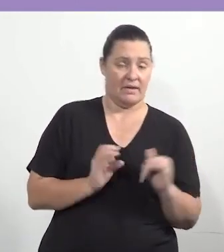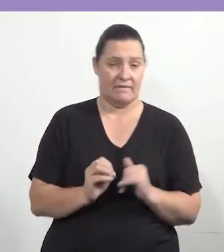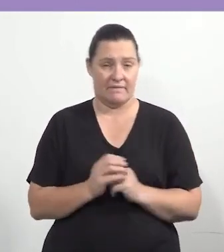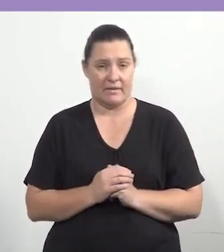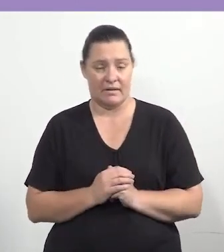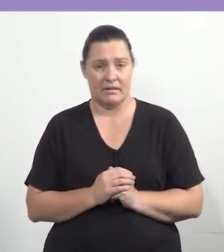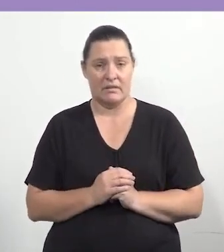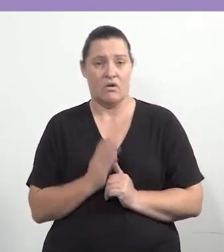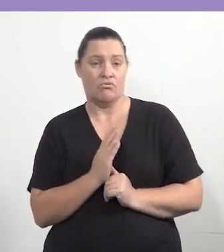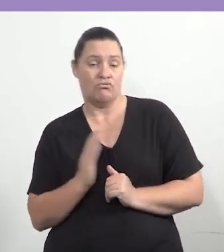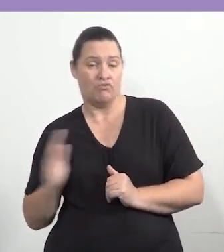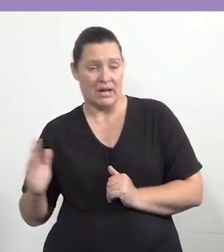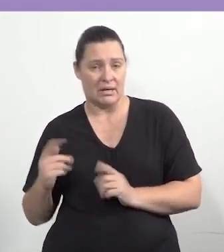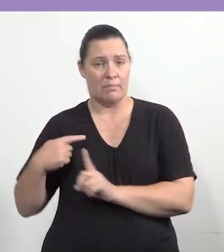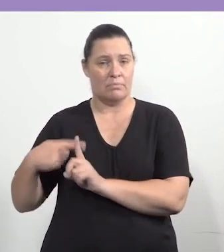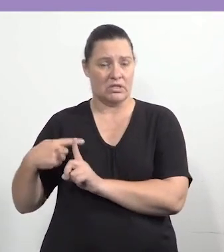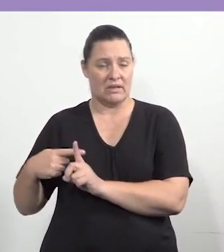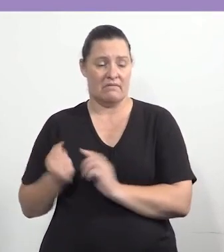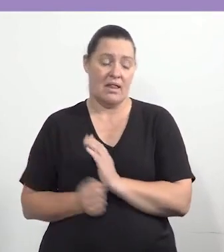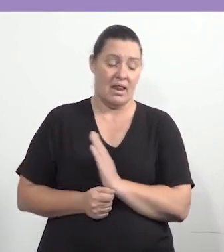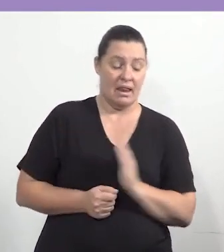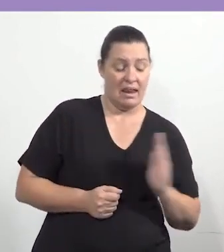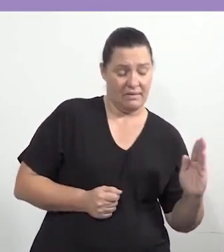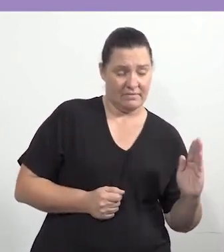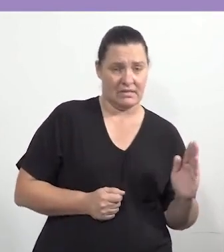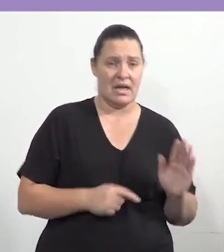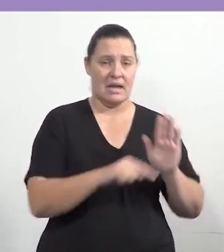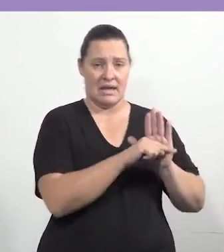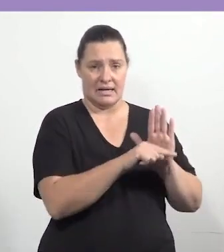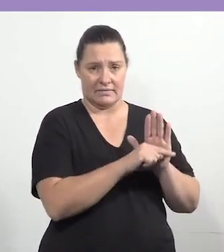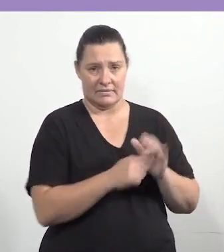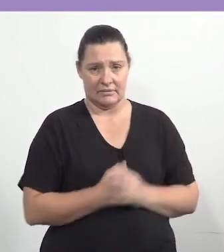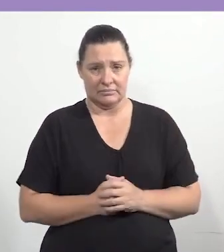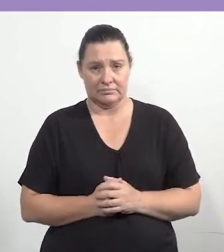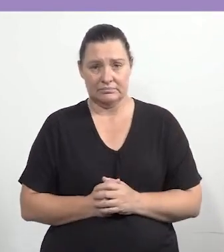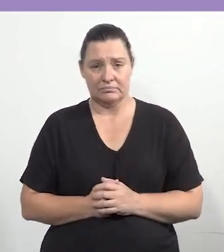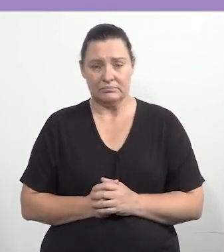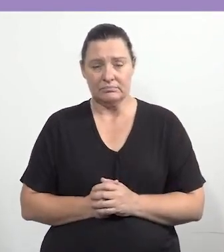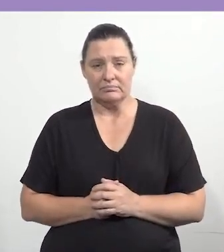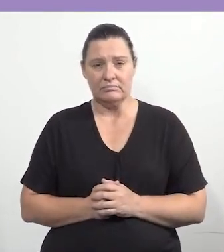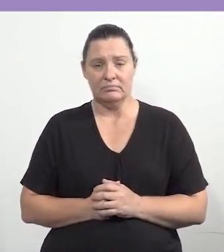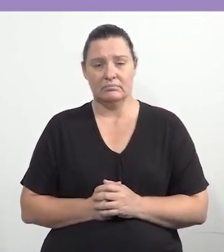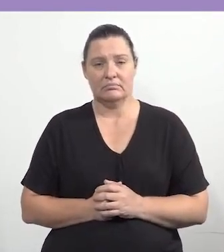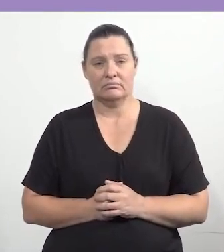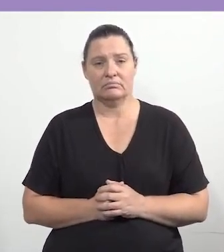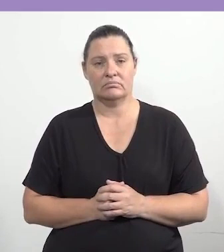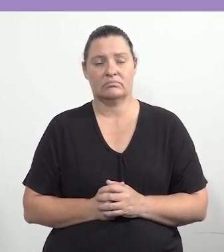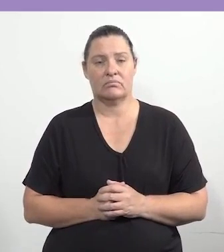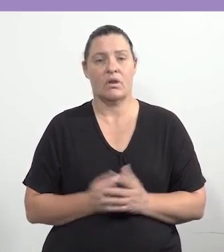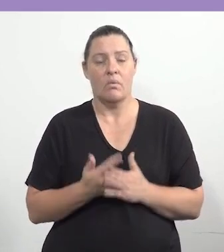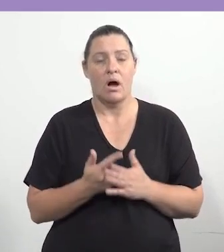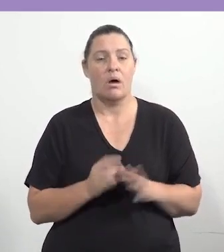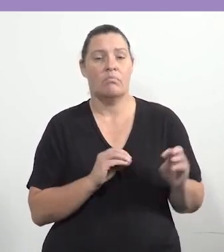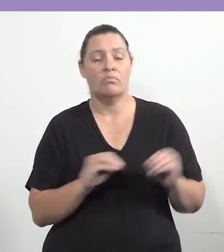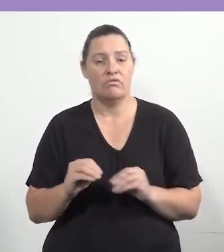left-hand side. The ones on the right-hand side are the positive numbers, and the numbers on the left-hand side are the negative numbers. When we